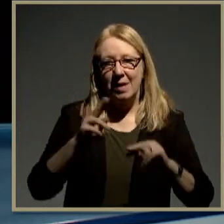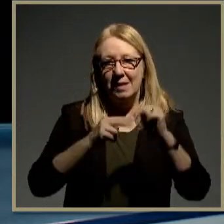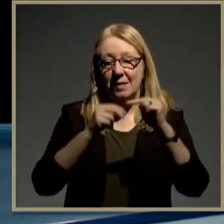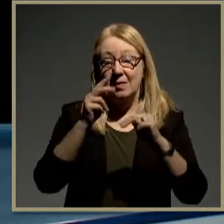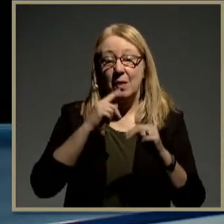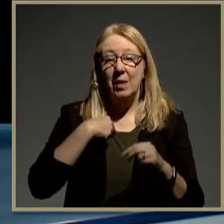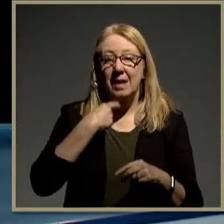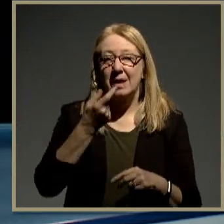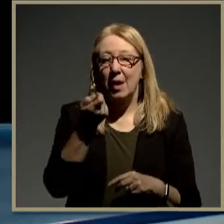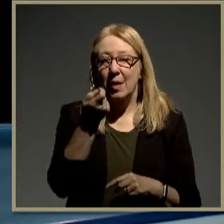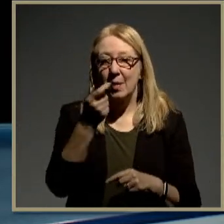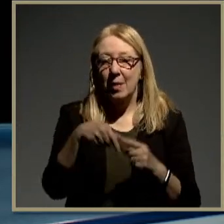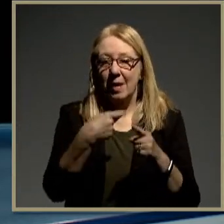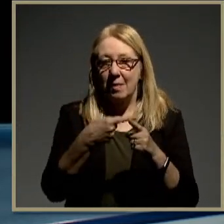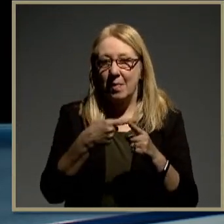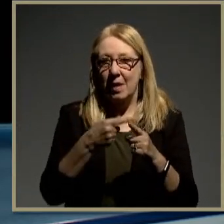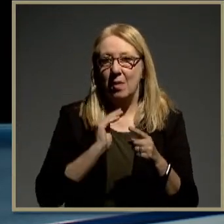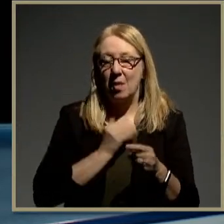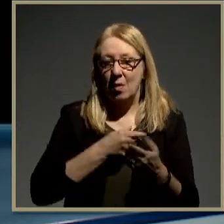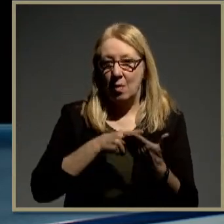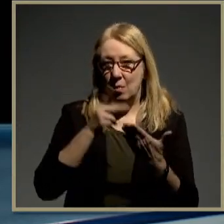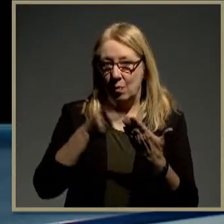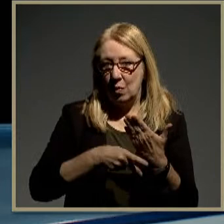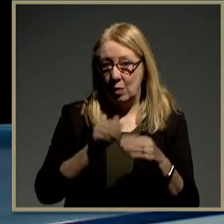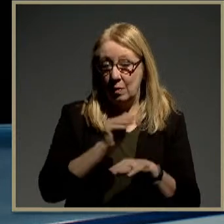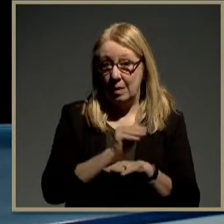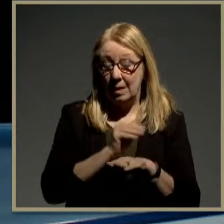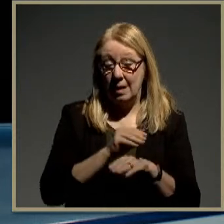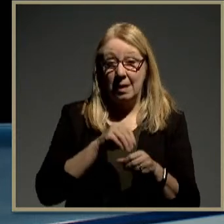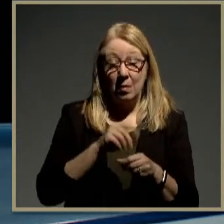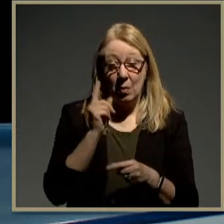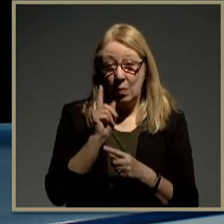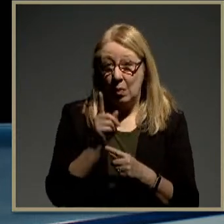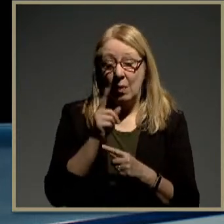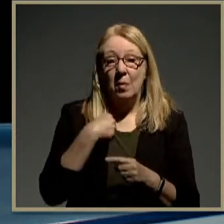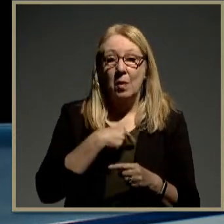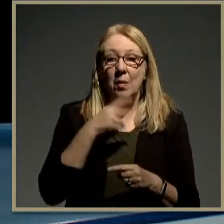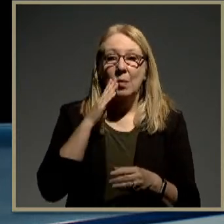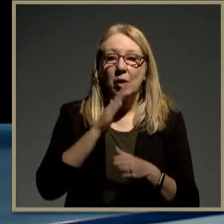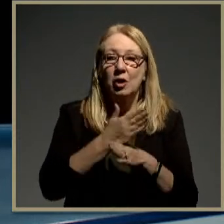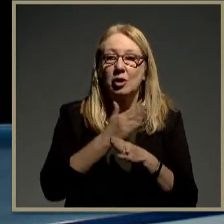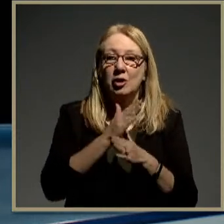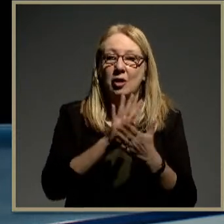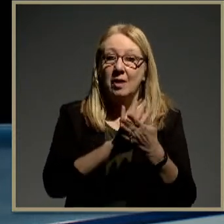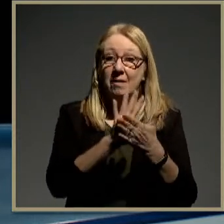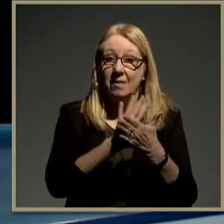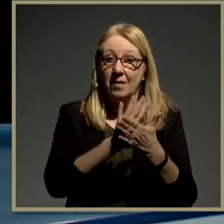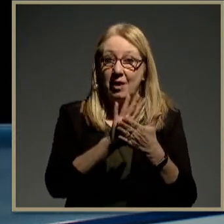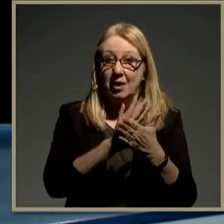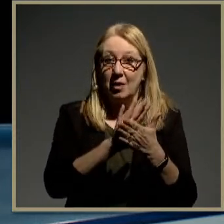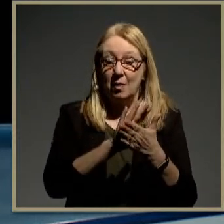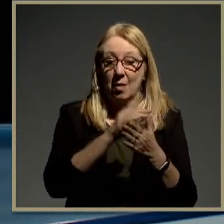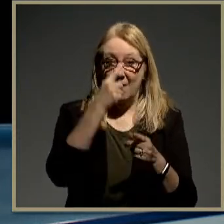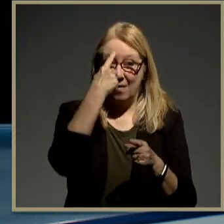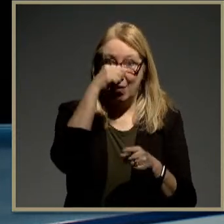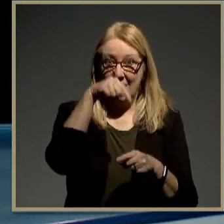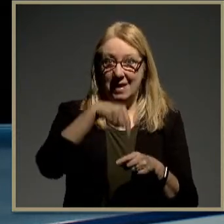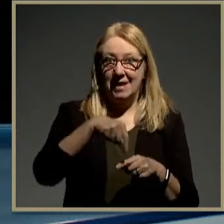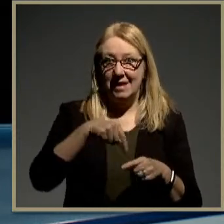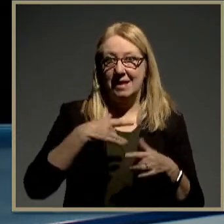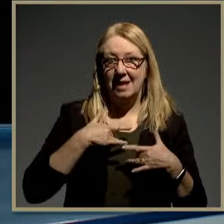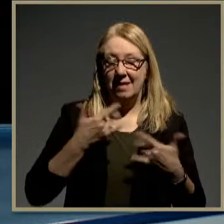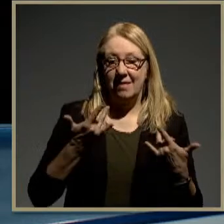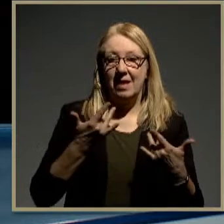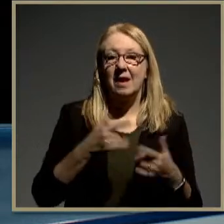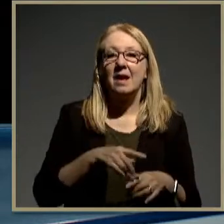by telling you a little bit about tonight's program. In just a moment, we'll share a video that was created just for this event. The